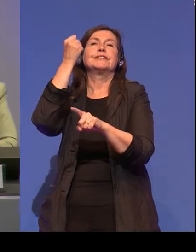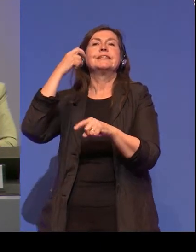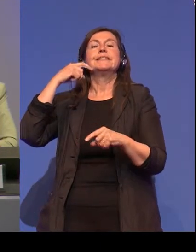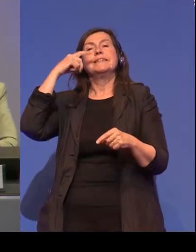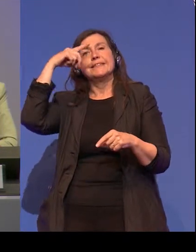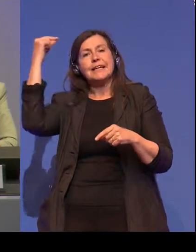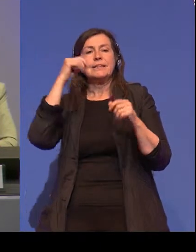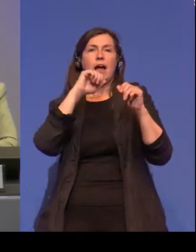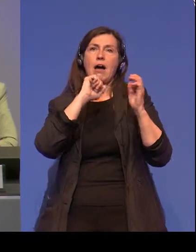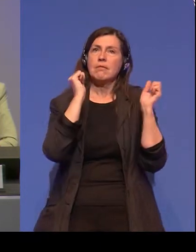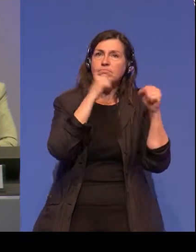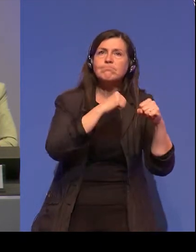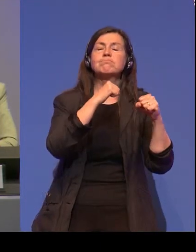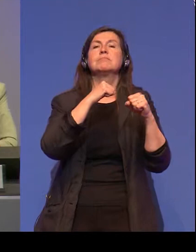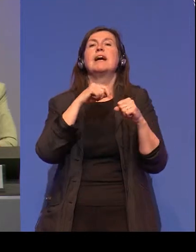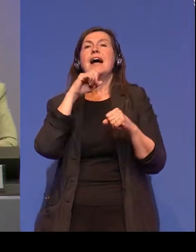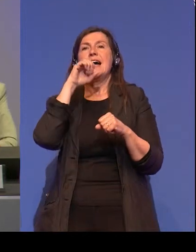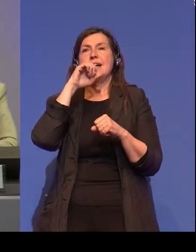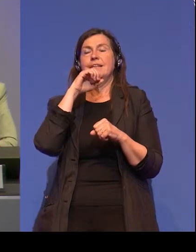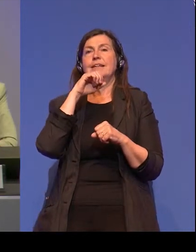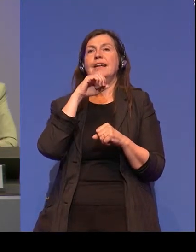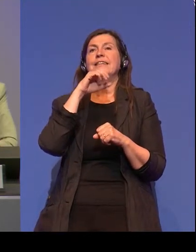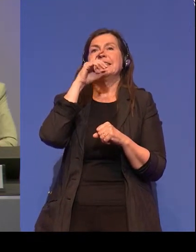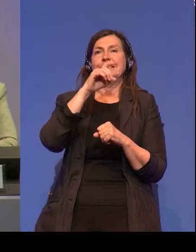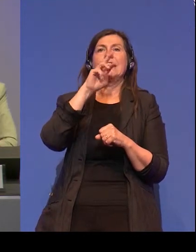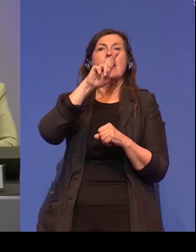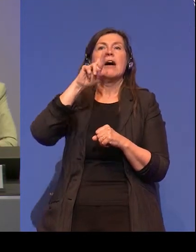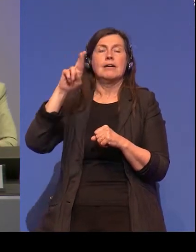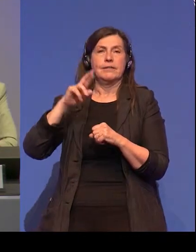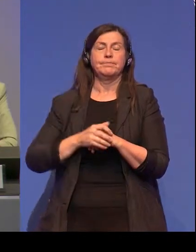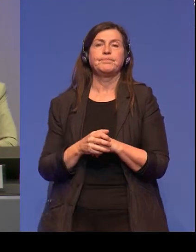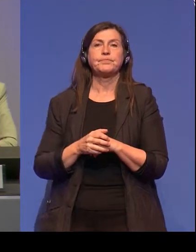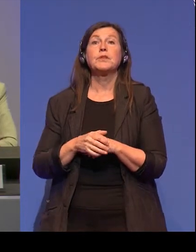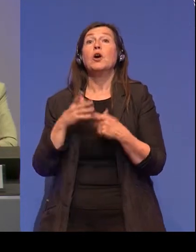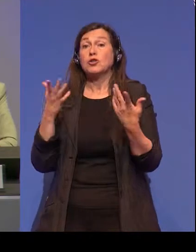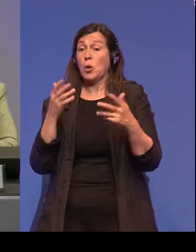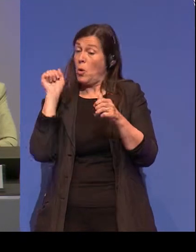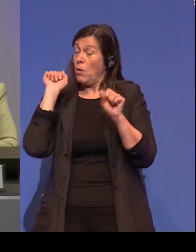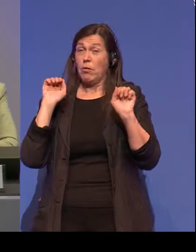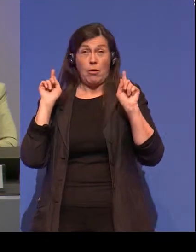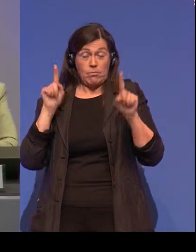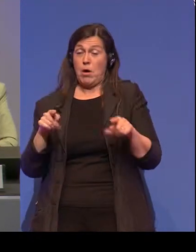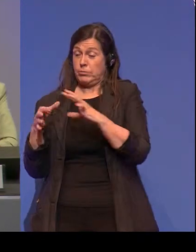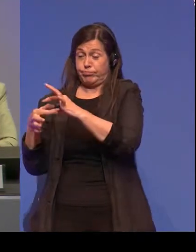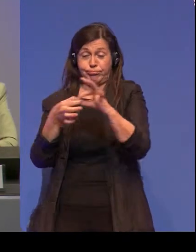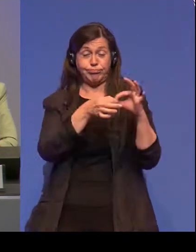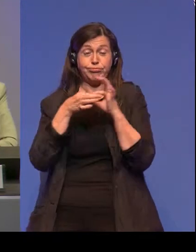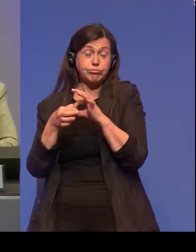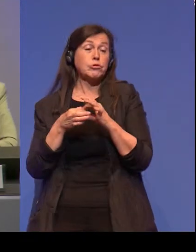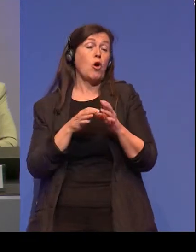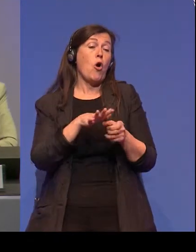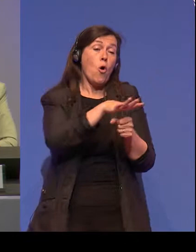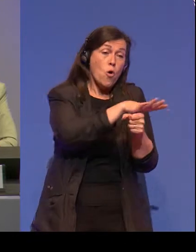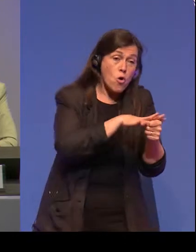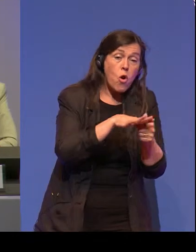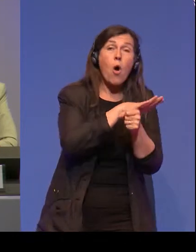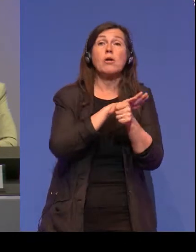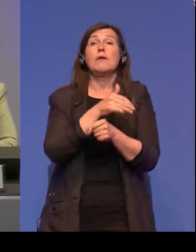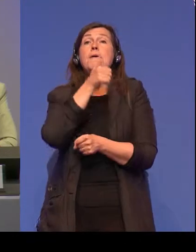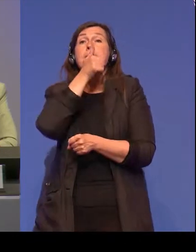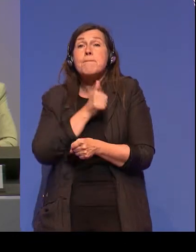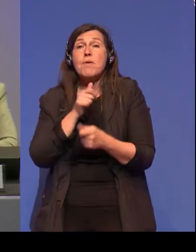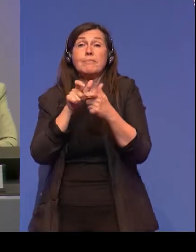state parties, donors, NGOs, local governments, private sector, and the local community to work together